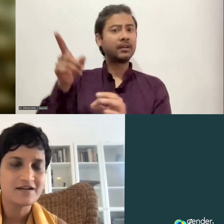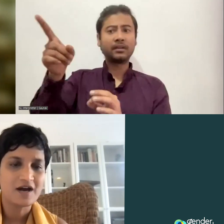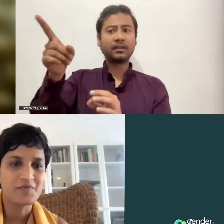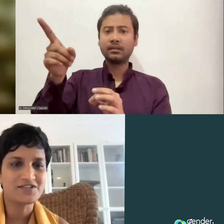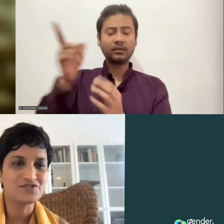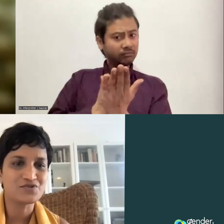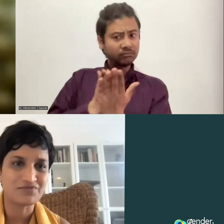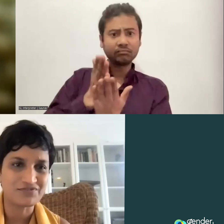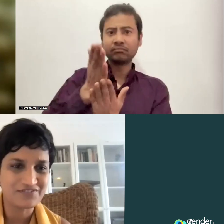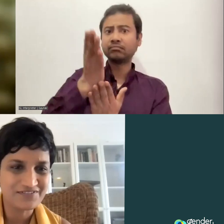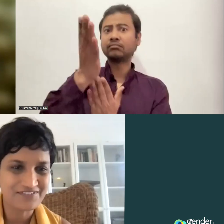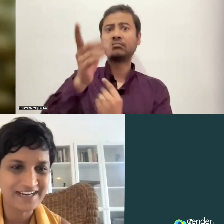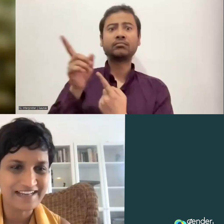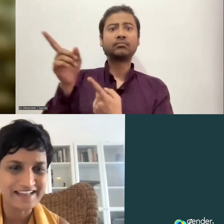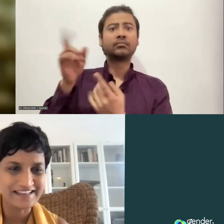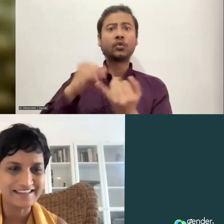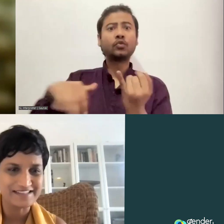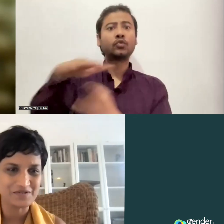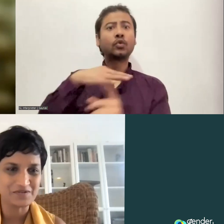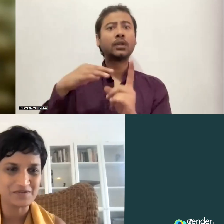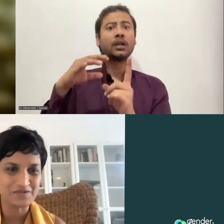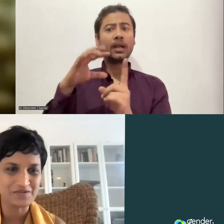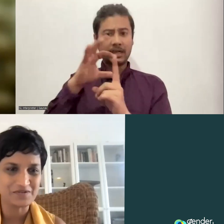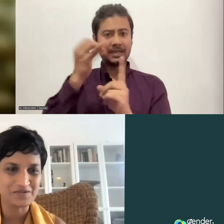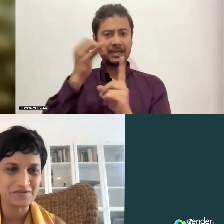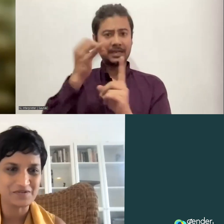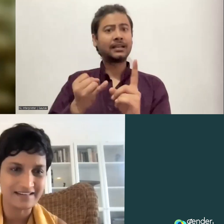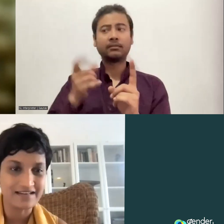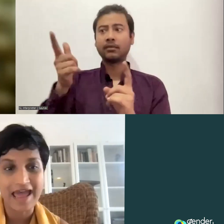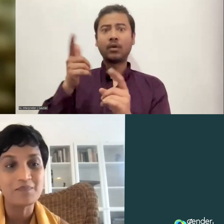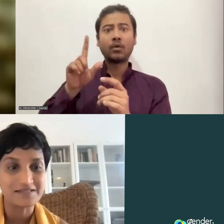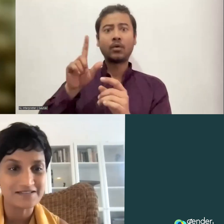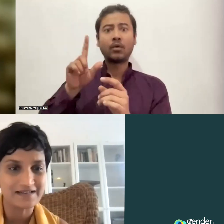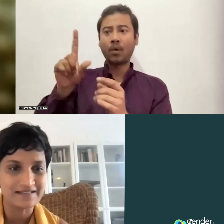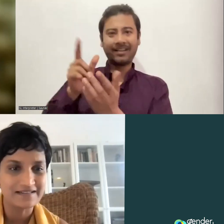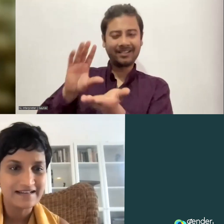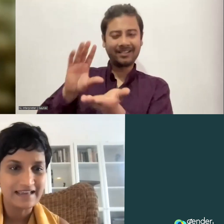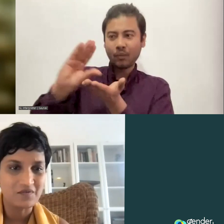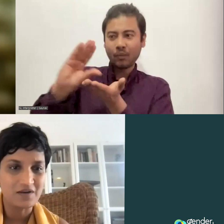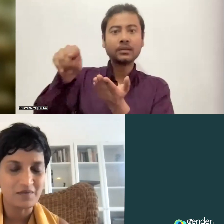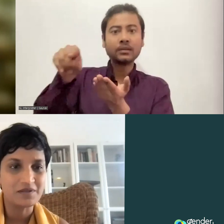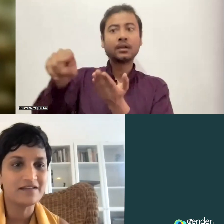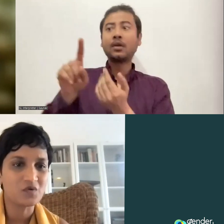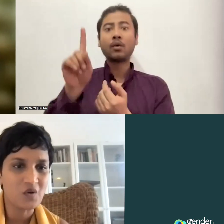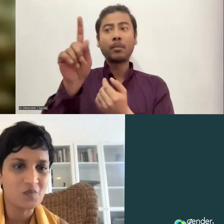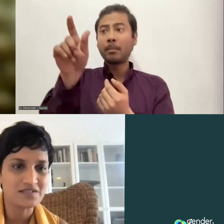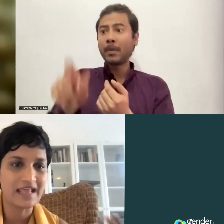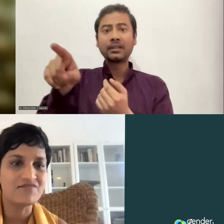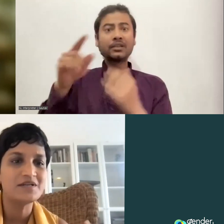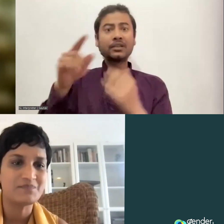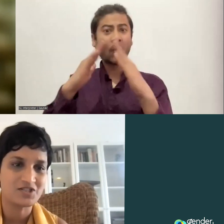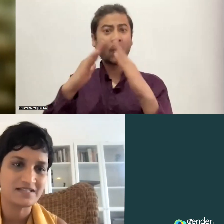build a person's roof, right? And I think that's sort of social design that happens, right? And where people build their own homes